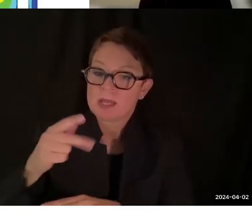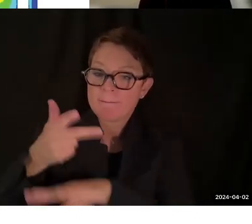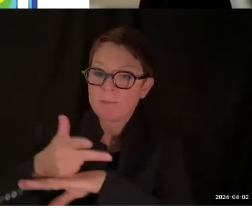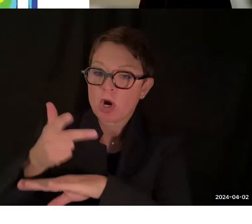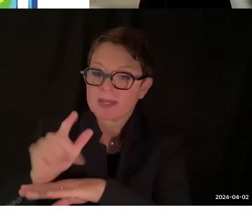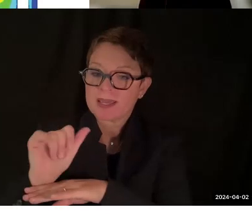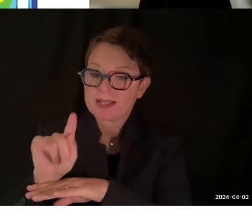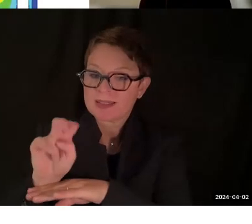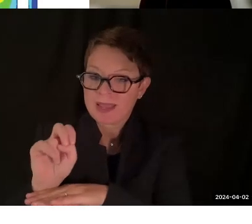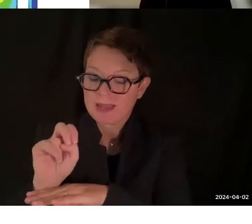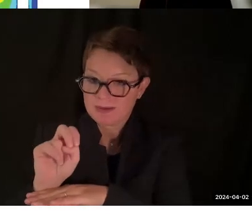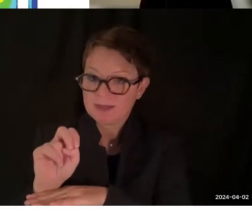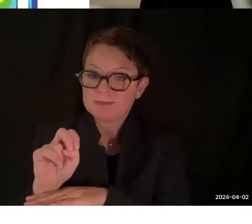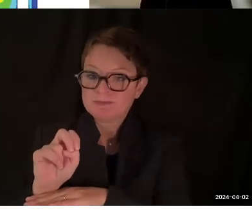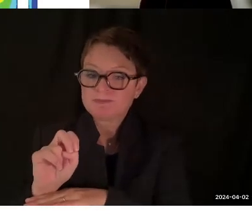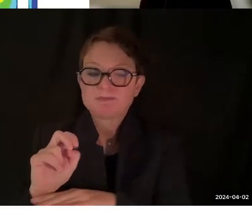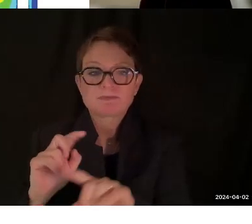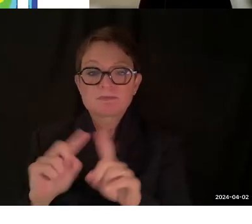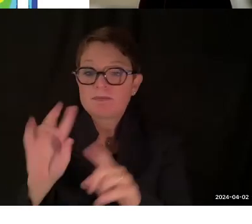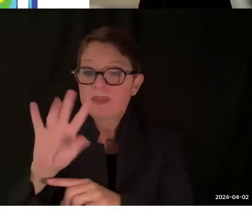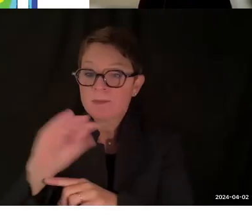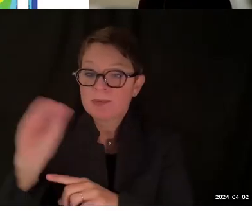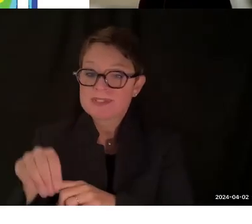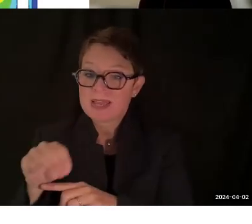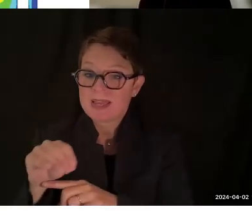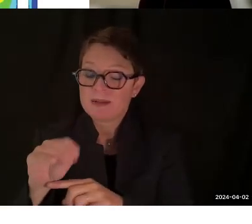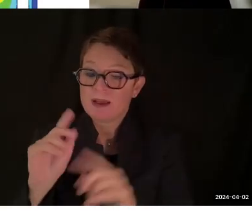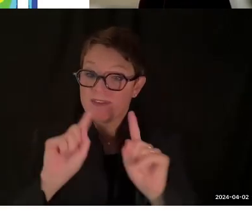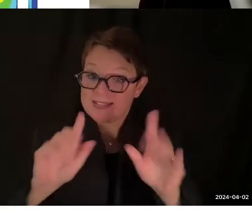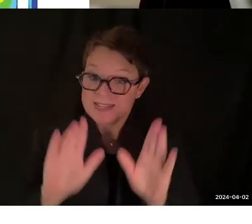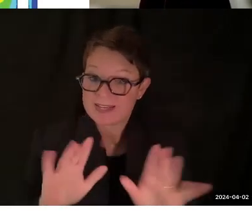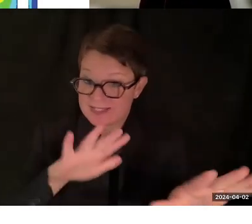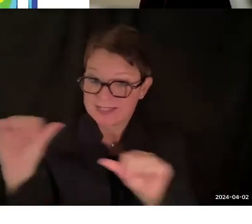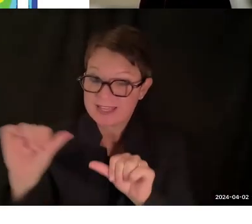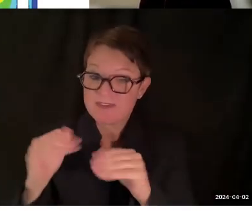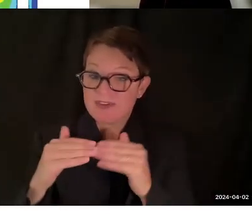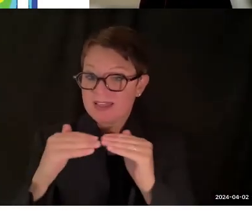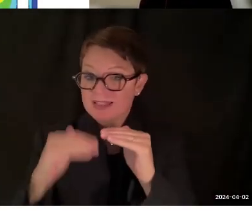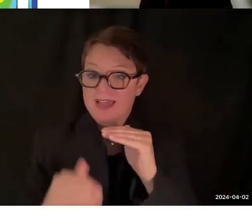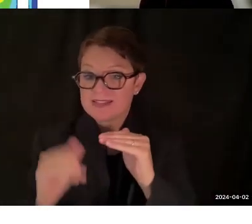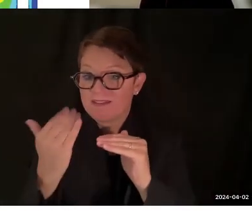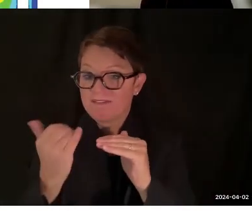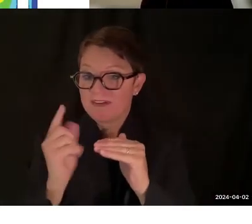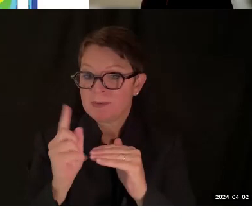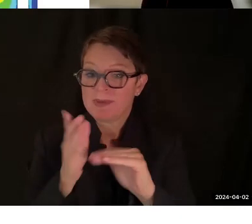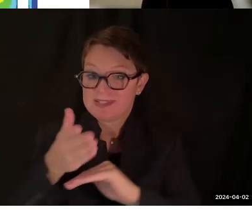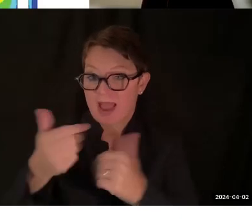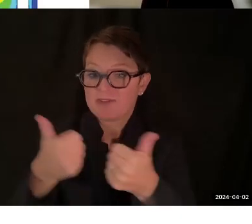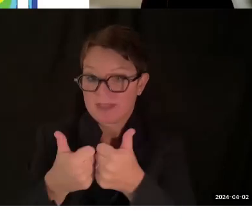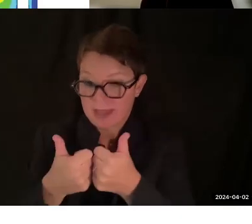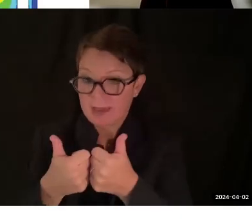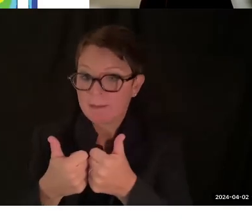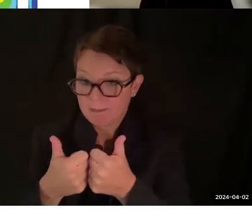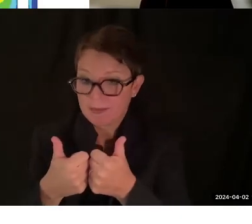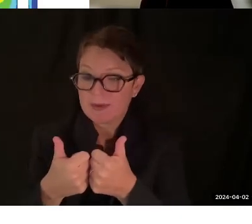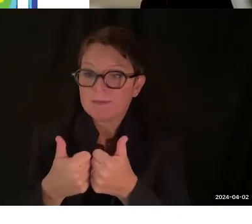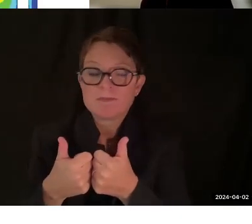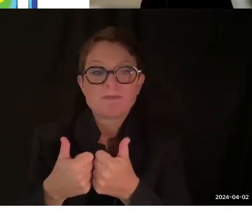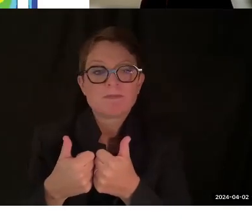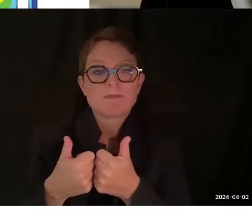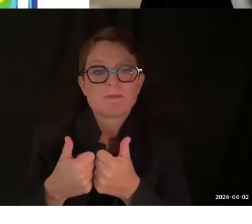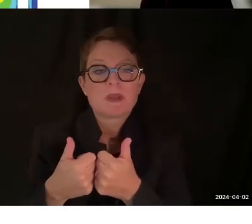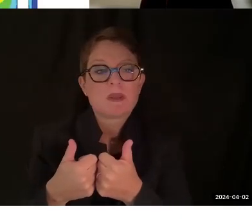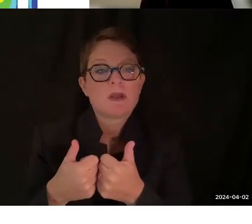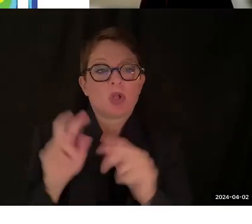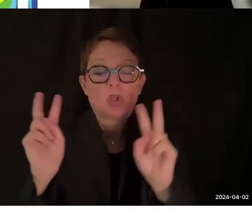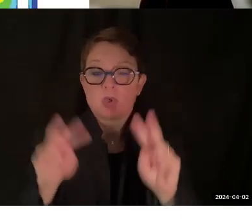So 75% of our attendees are leaving within 15 minutes post-game. And so looking at the